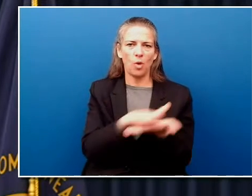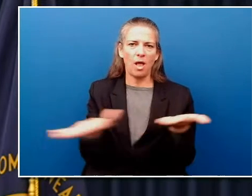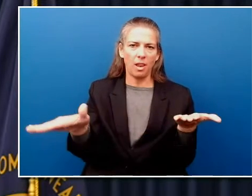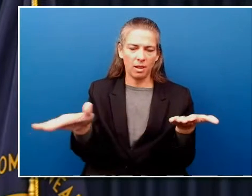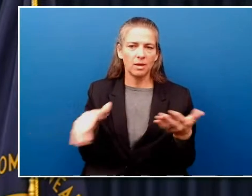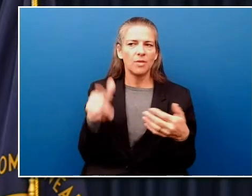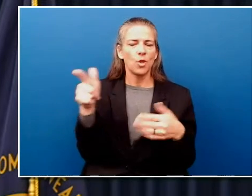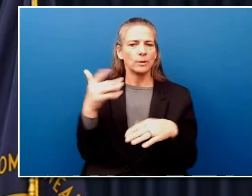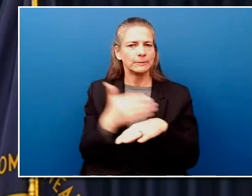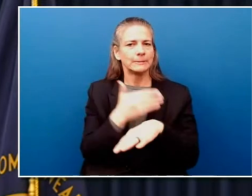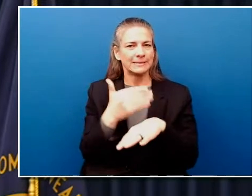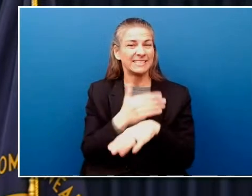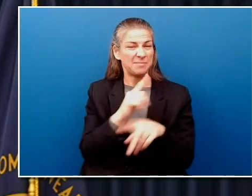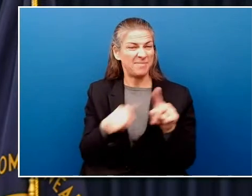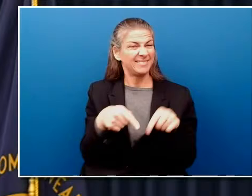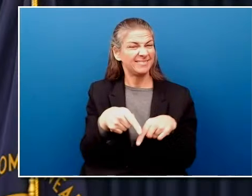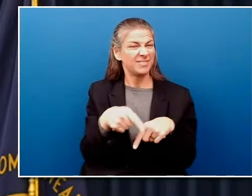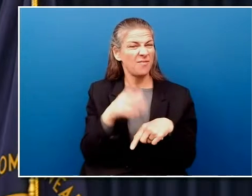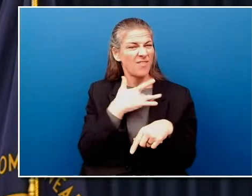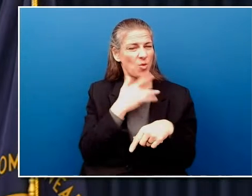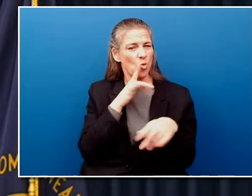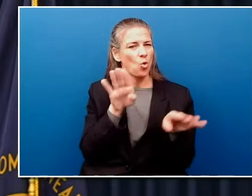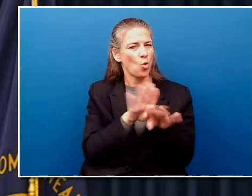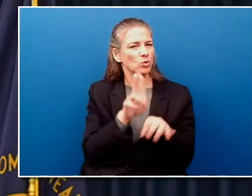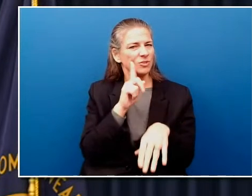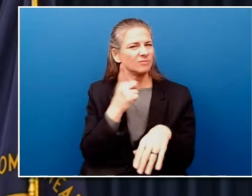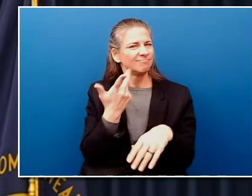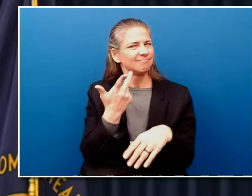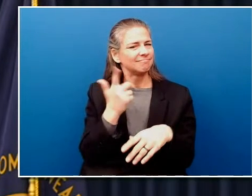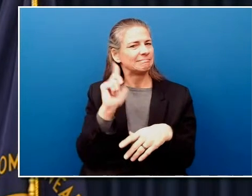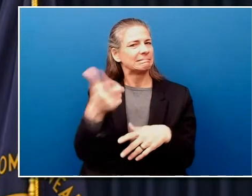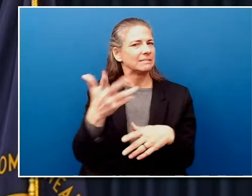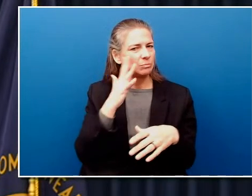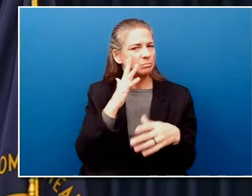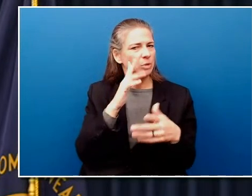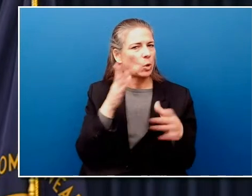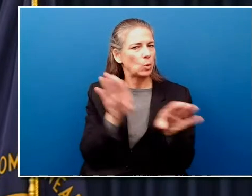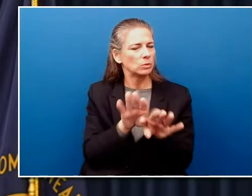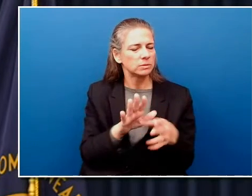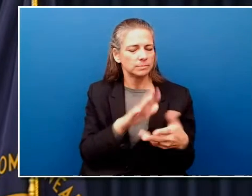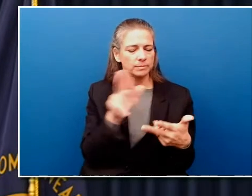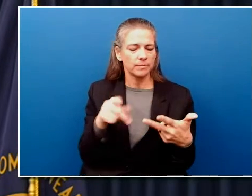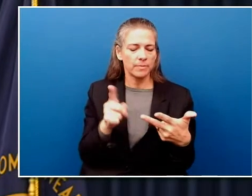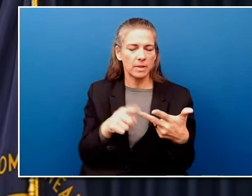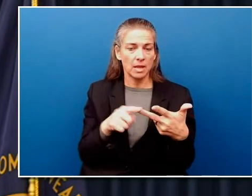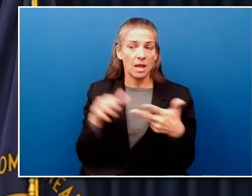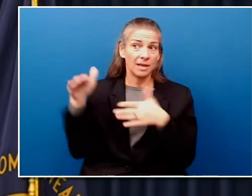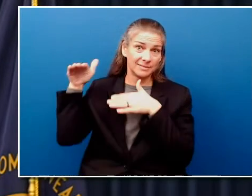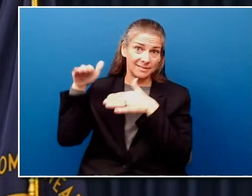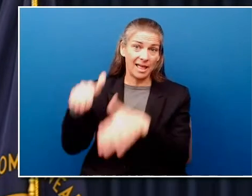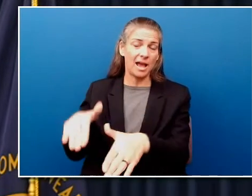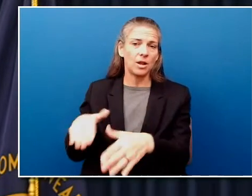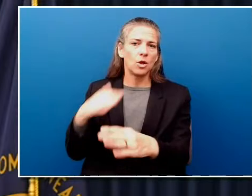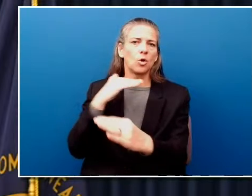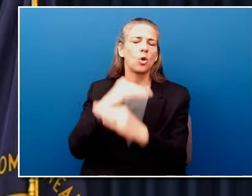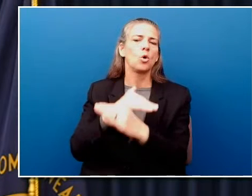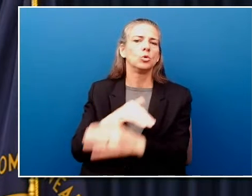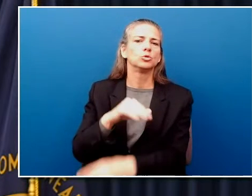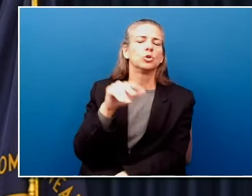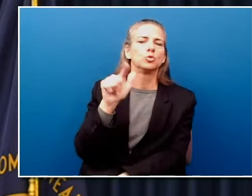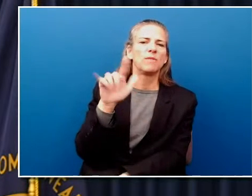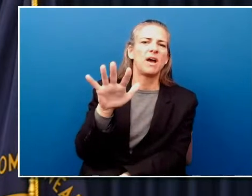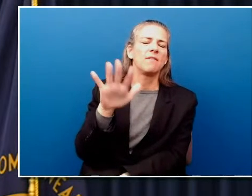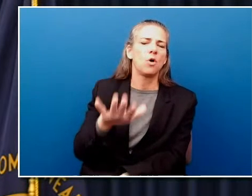to be closed for some time. A slide is currently blocking US 25 in Rockcastle County, and crews are